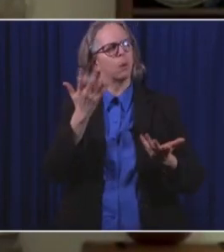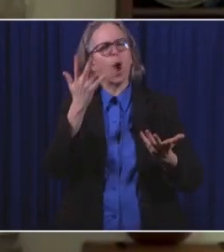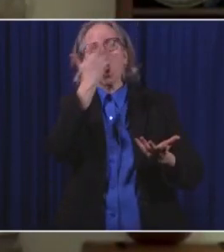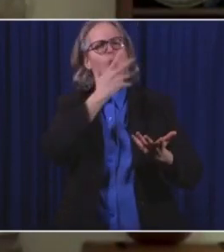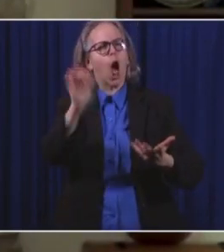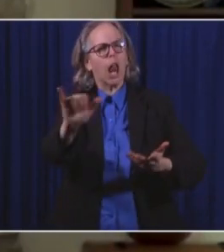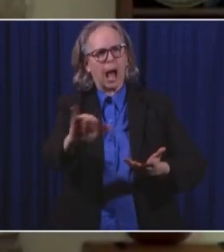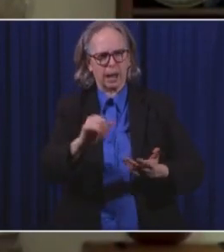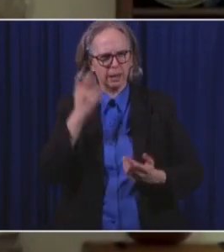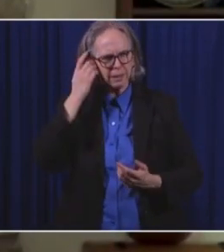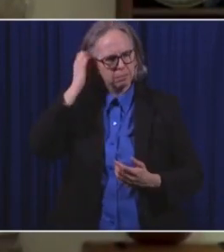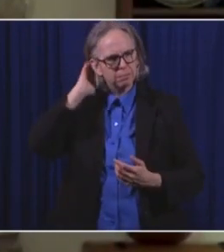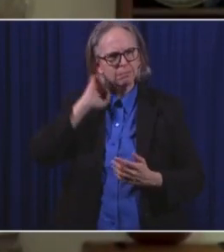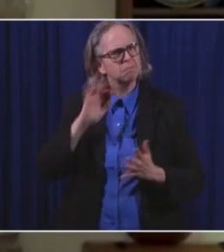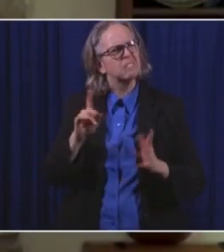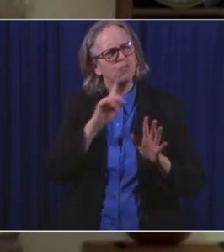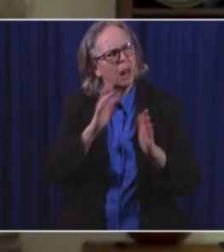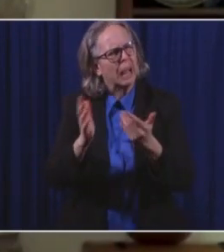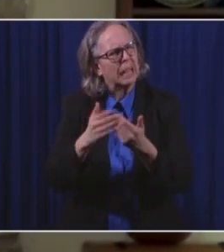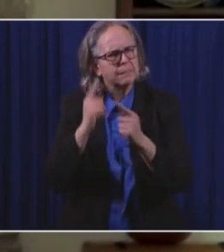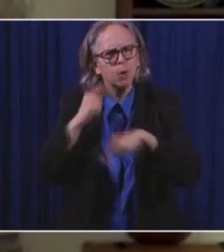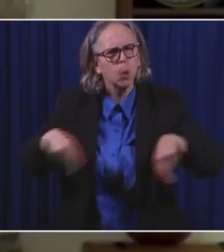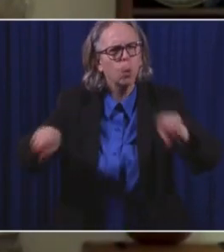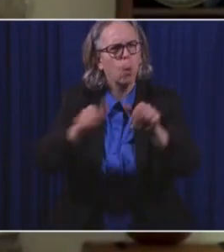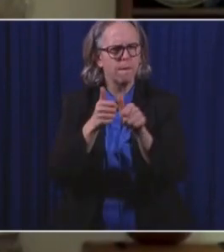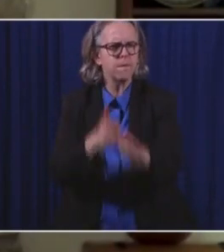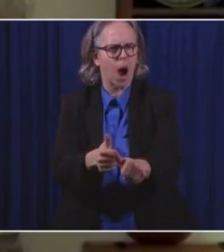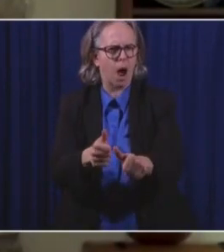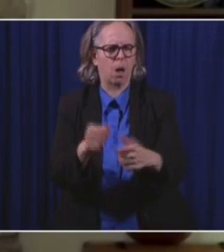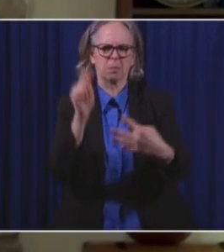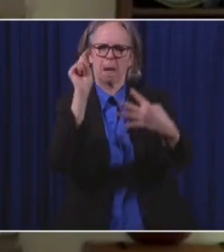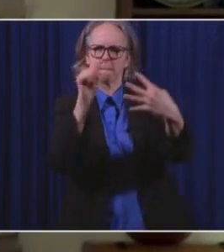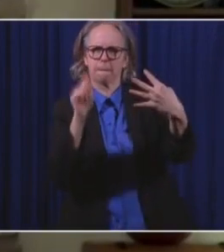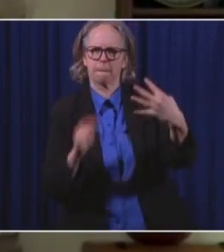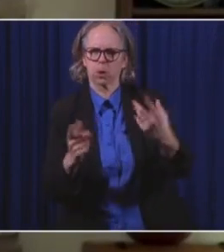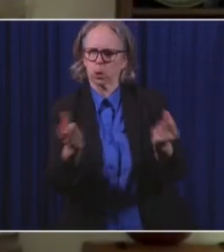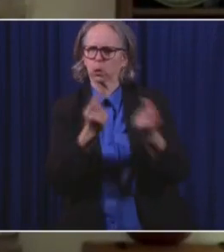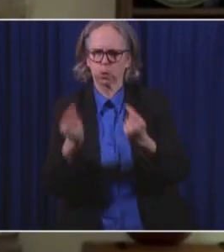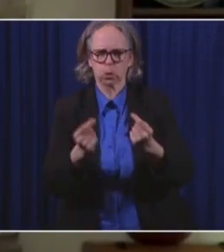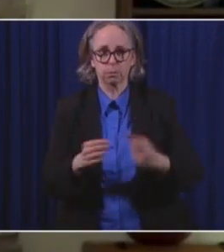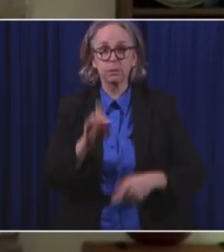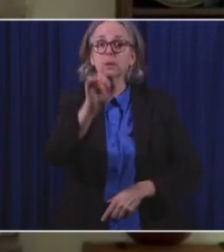can all follow and that will allow us to still live our lives.